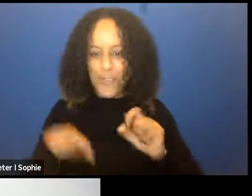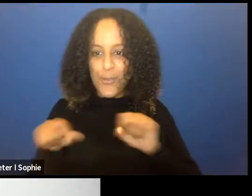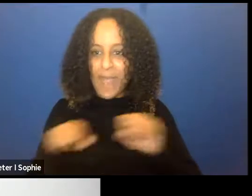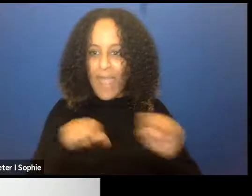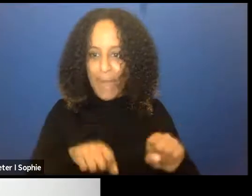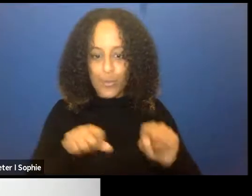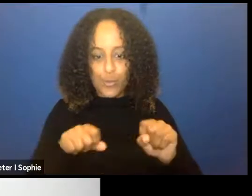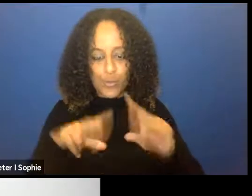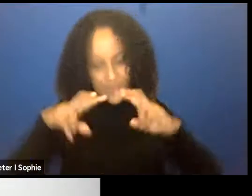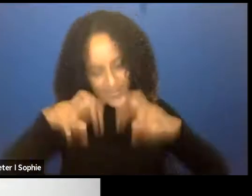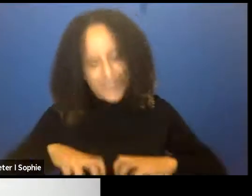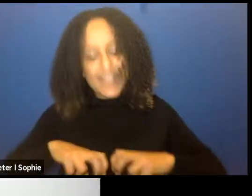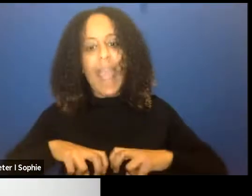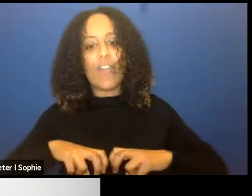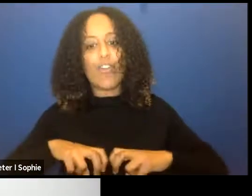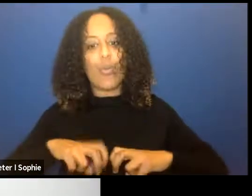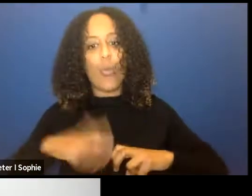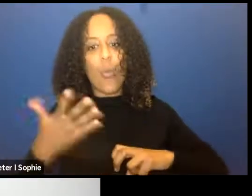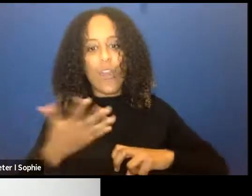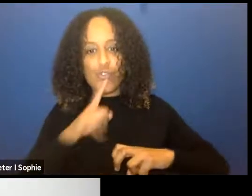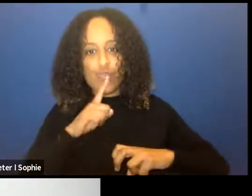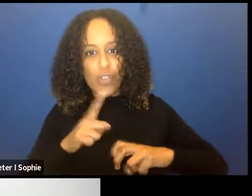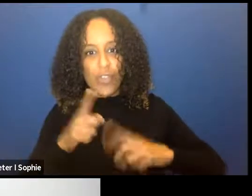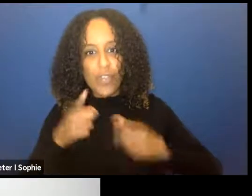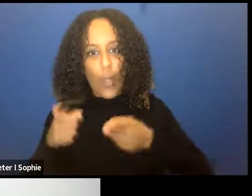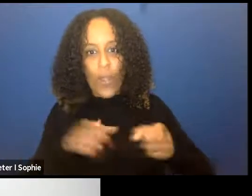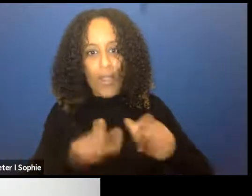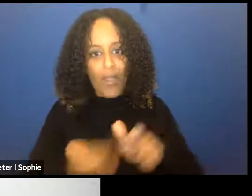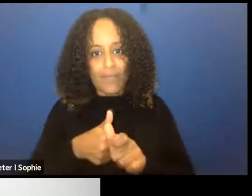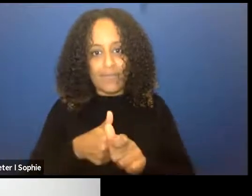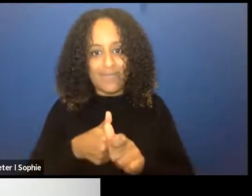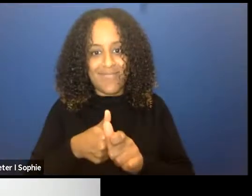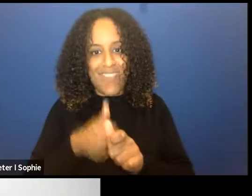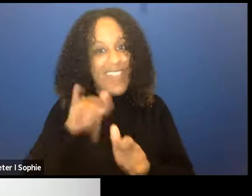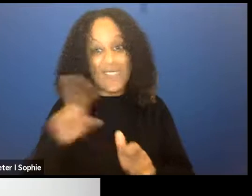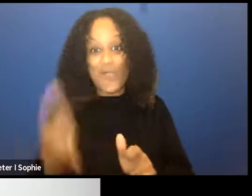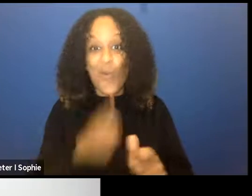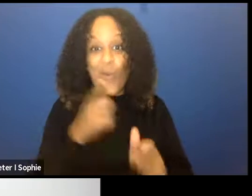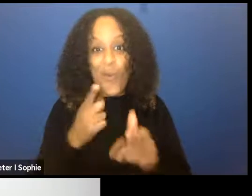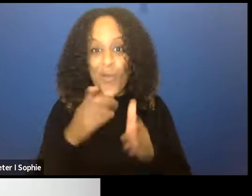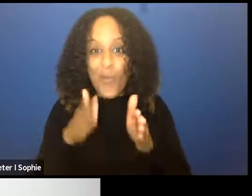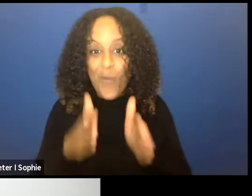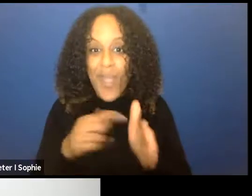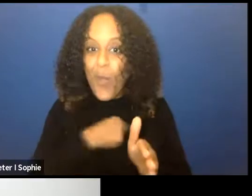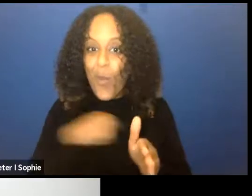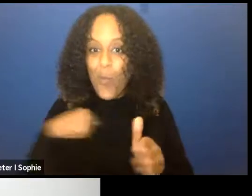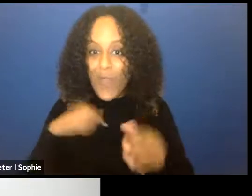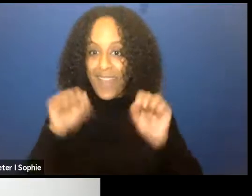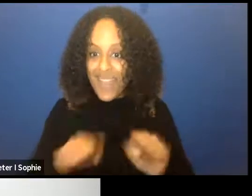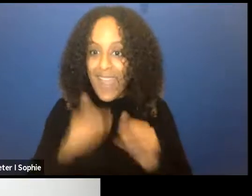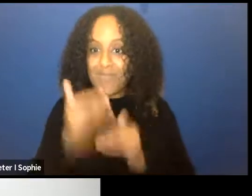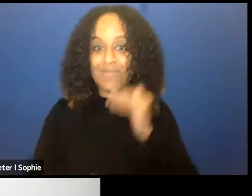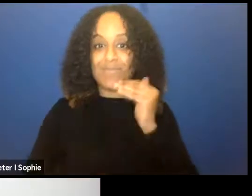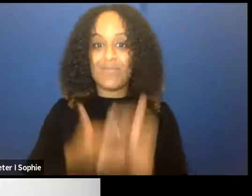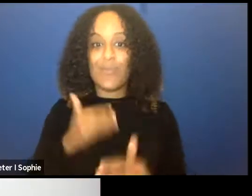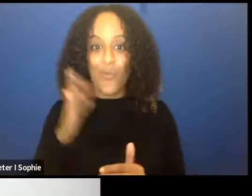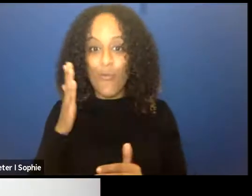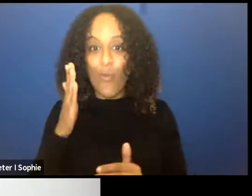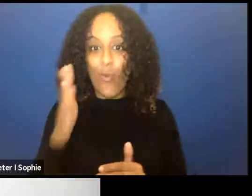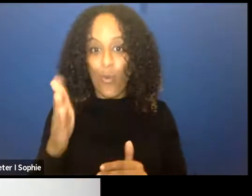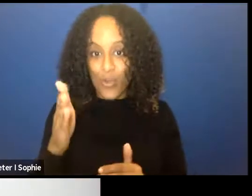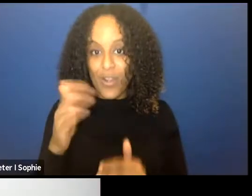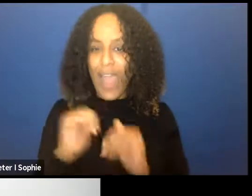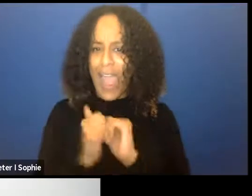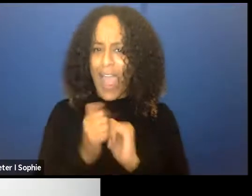tackle what's really going on, because that's the only way that we can kind of move forward. I think about, how